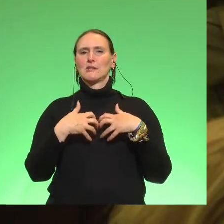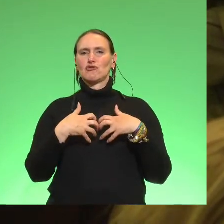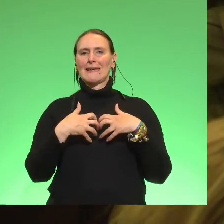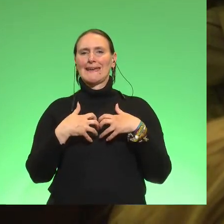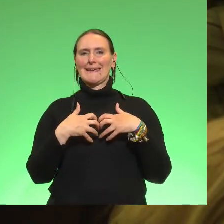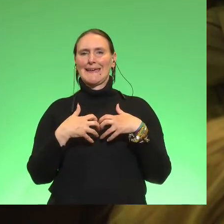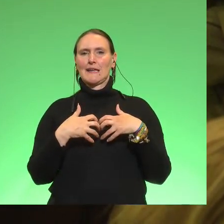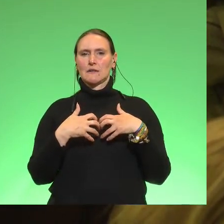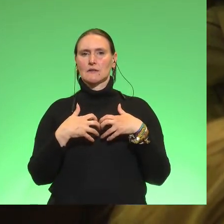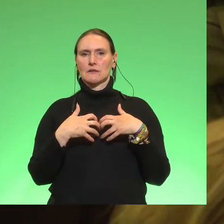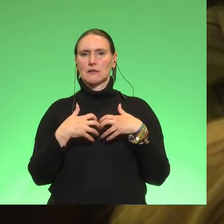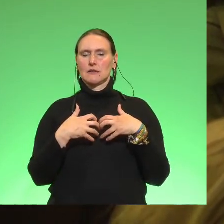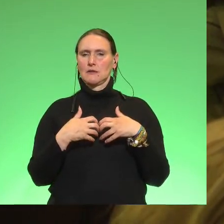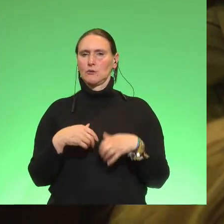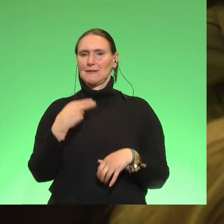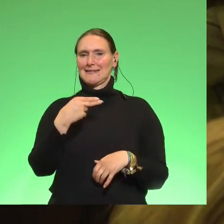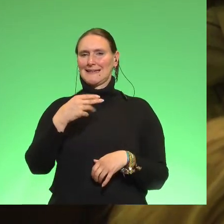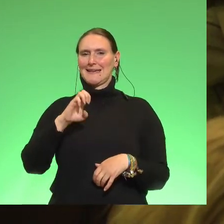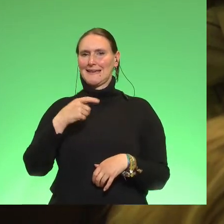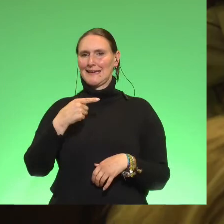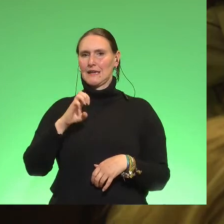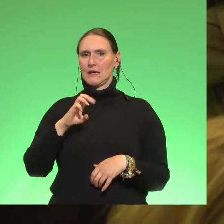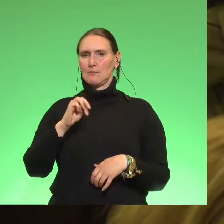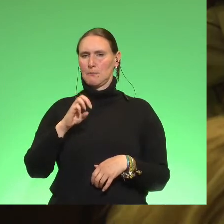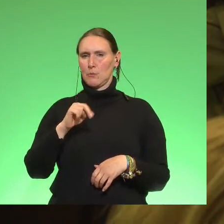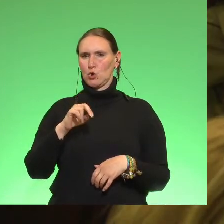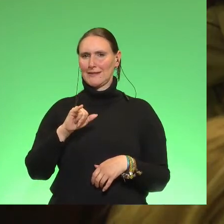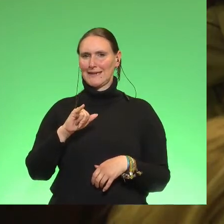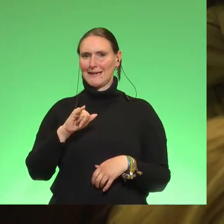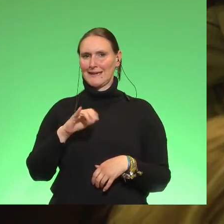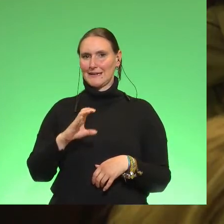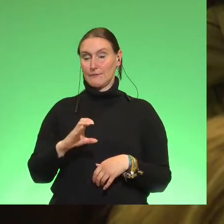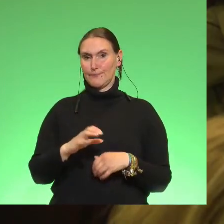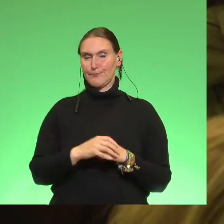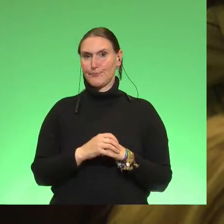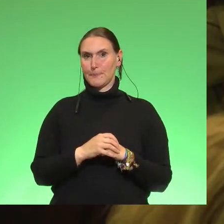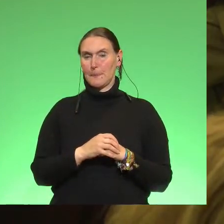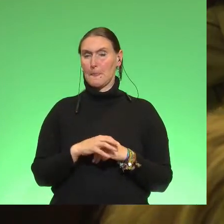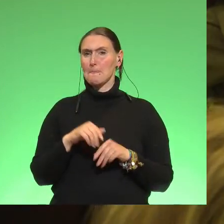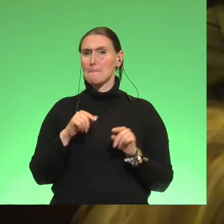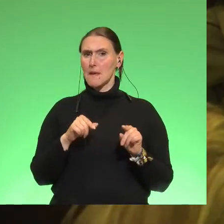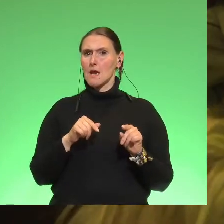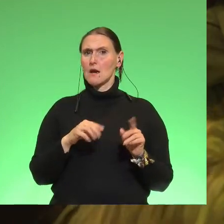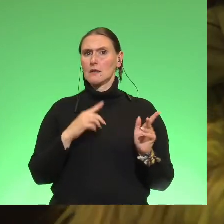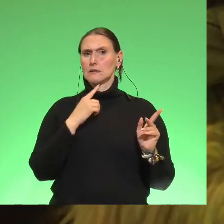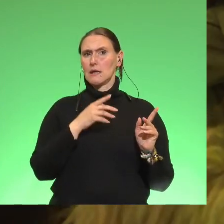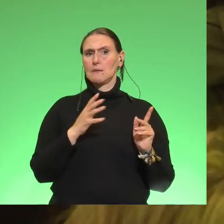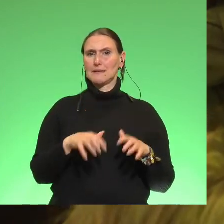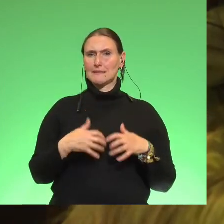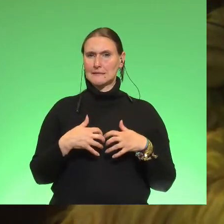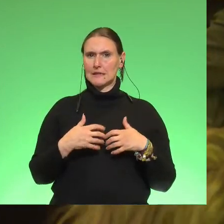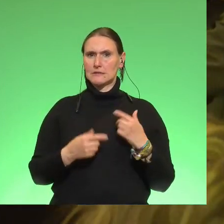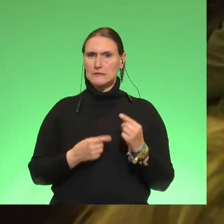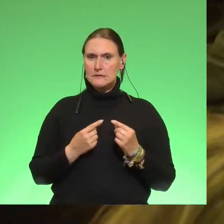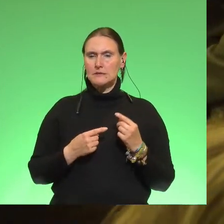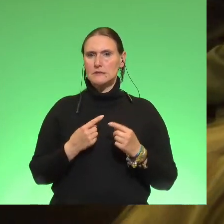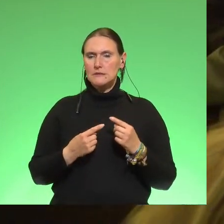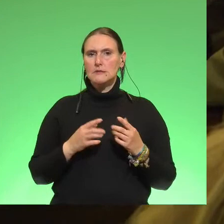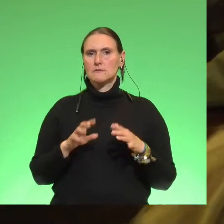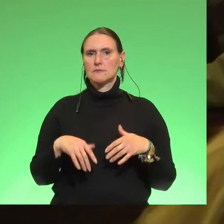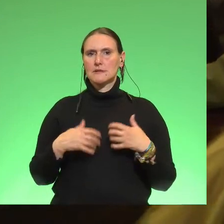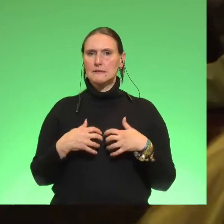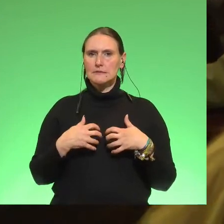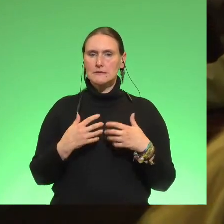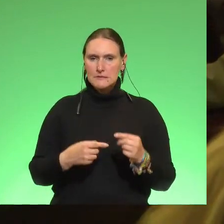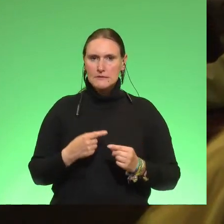answer this question, like how do you see this then, that we should step out of, leave the hegemonic machines, but